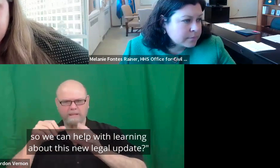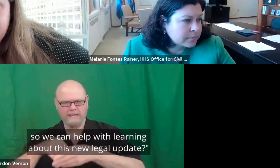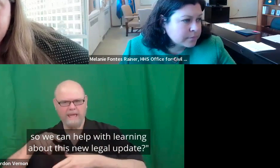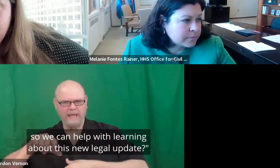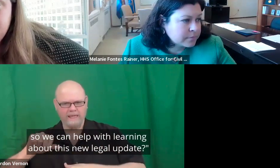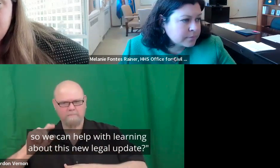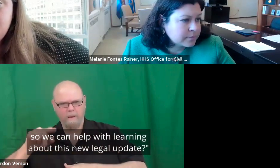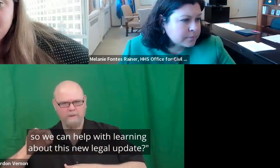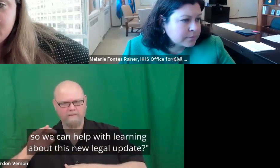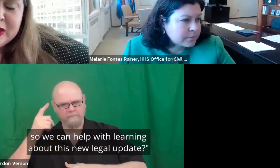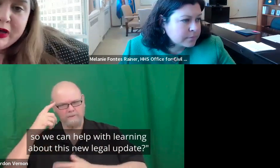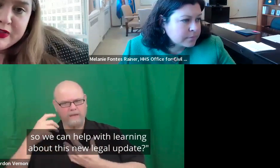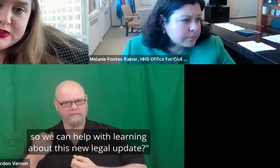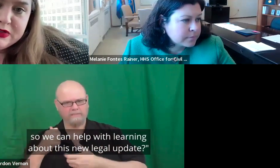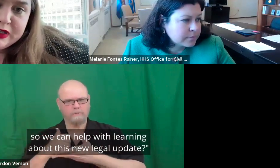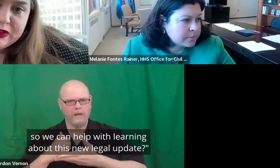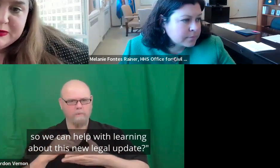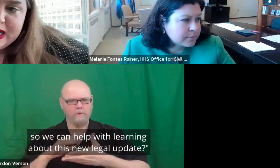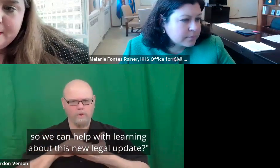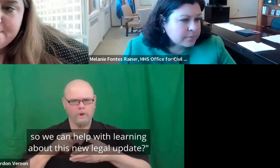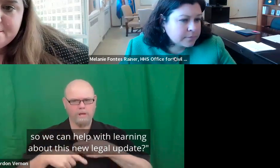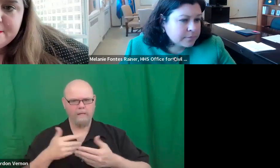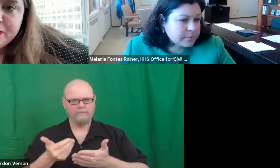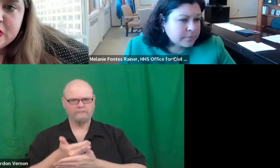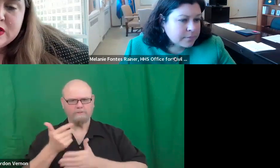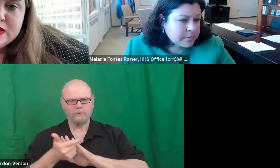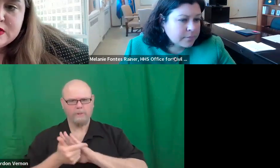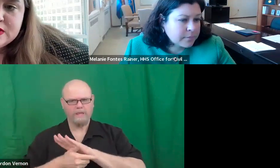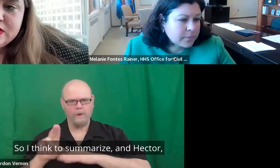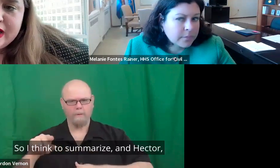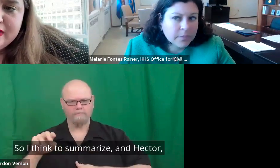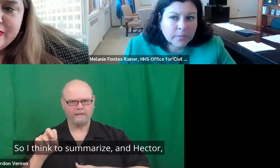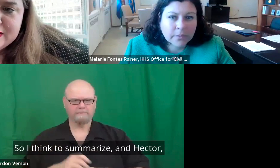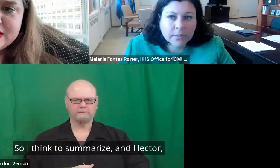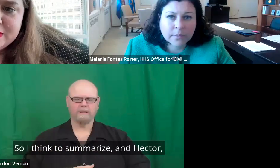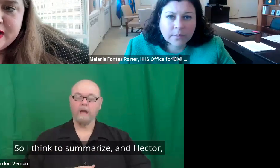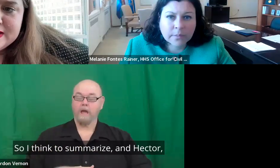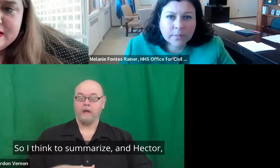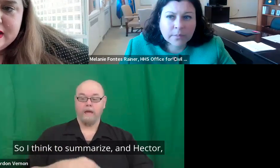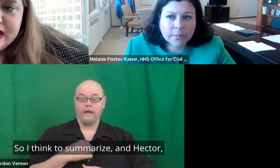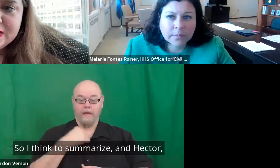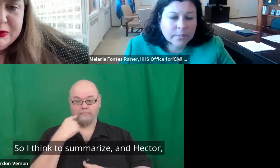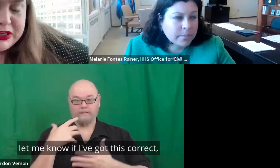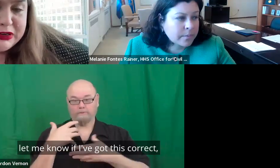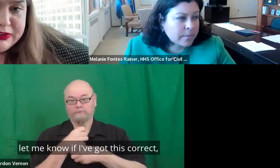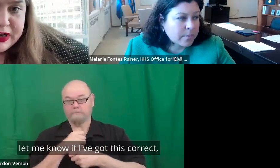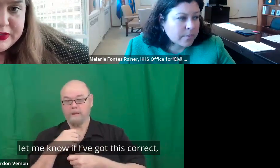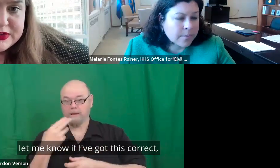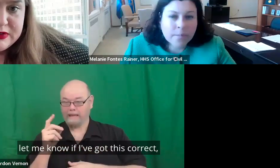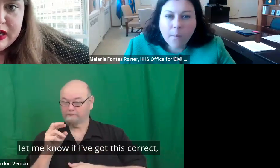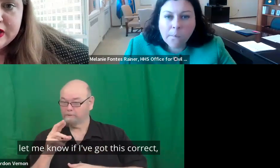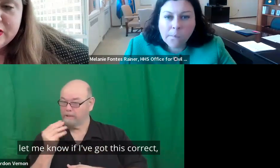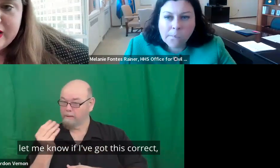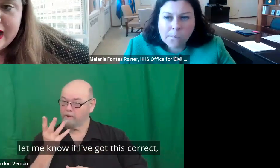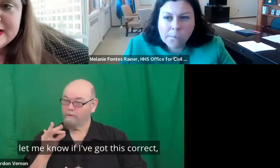we can help with learning about this new legal update. So I think to summarize, and Hector, let me know if I've got